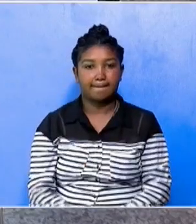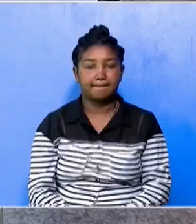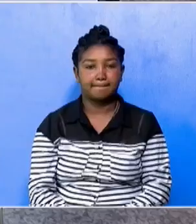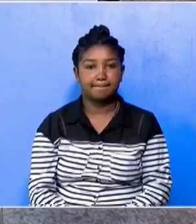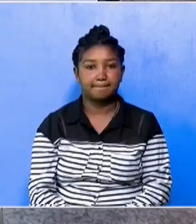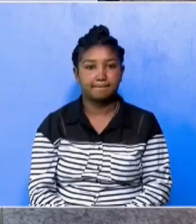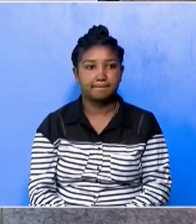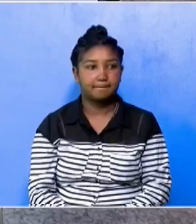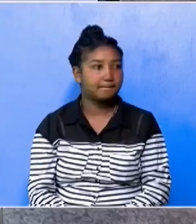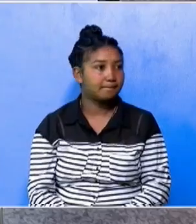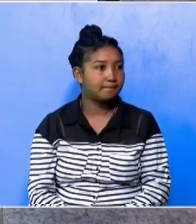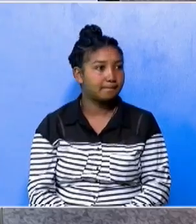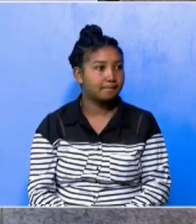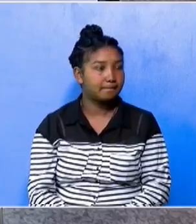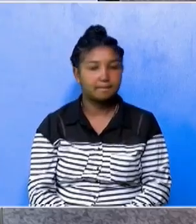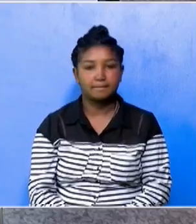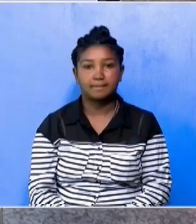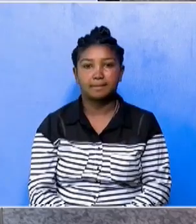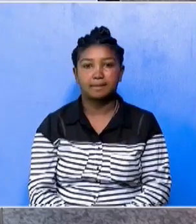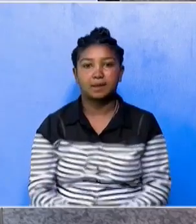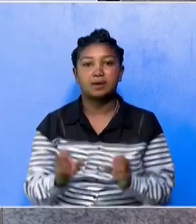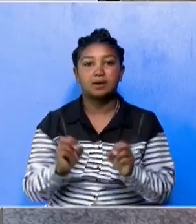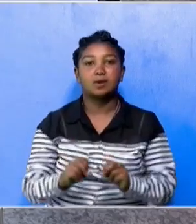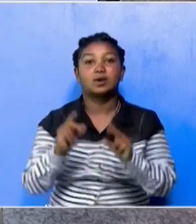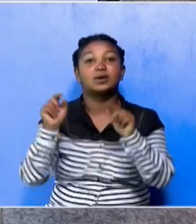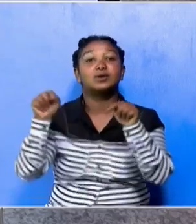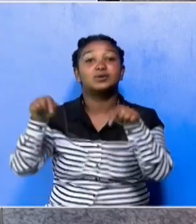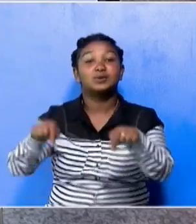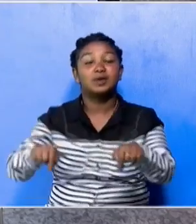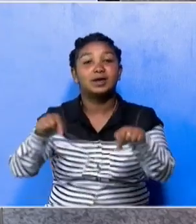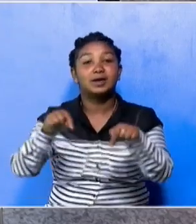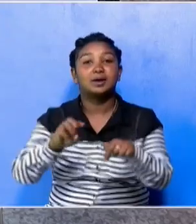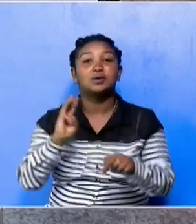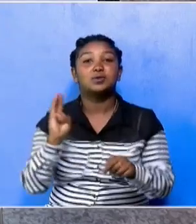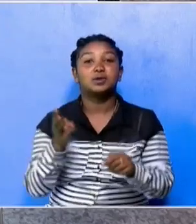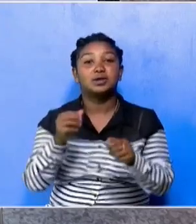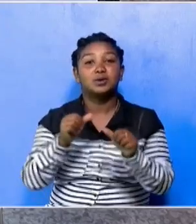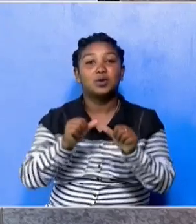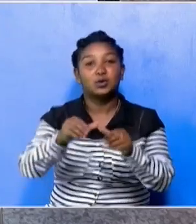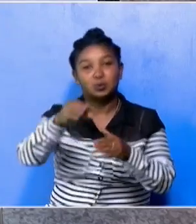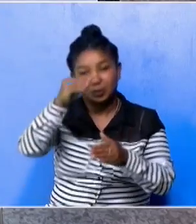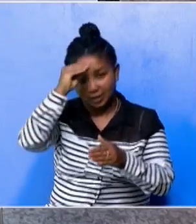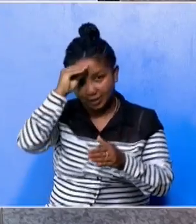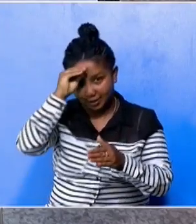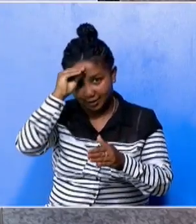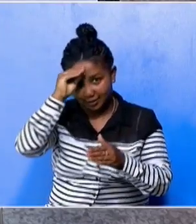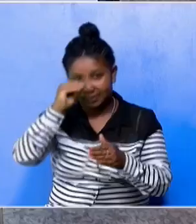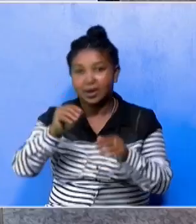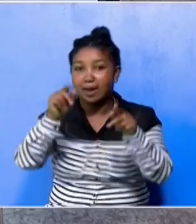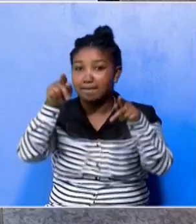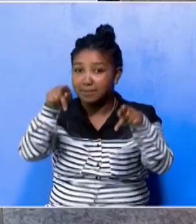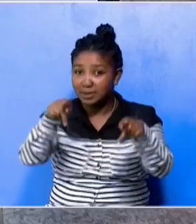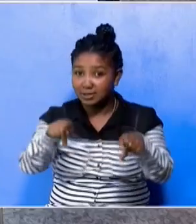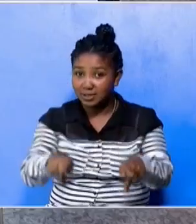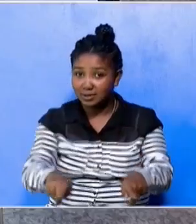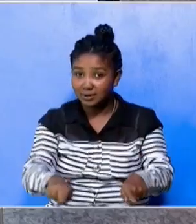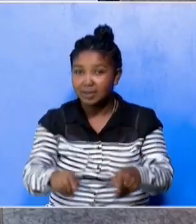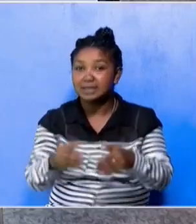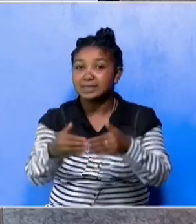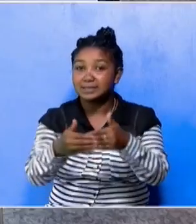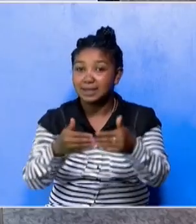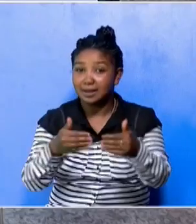Sorry, something wrong? Okay, today we are going to say something about present